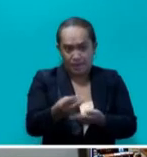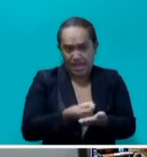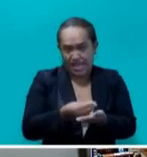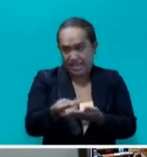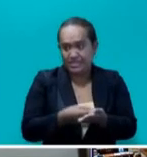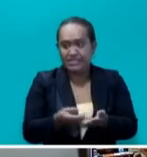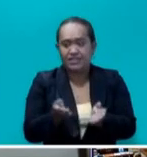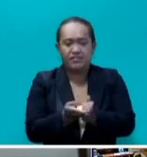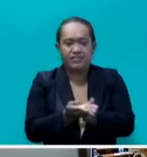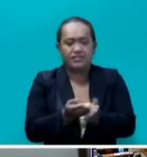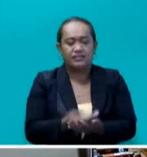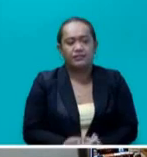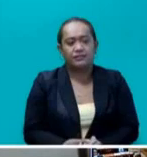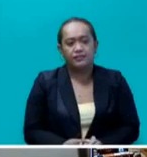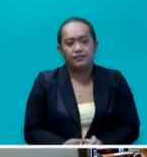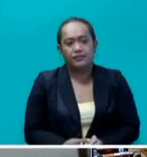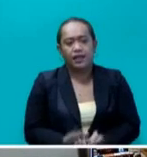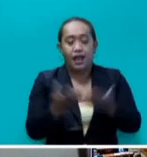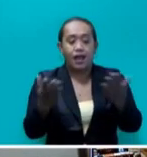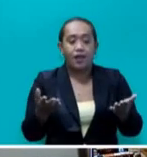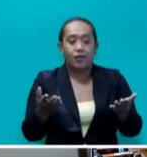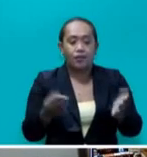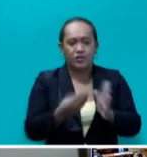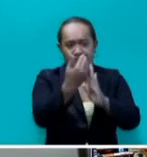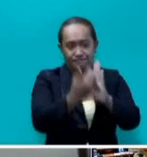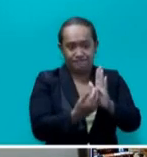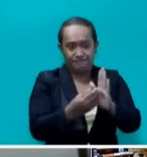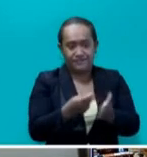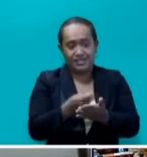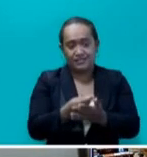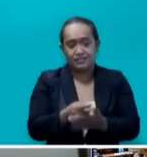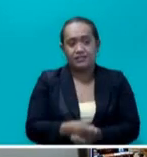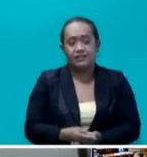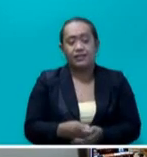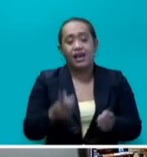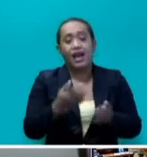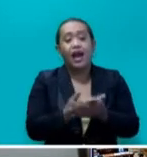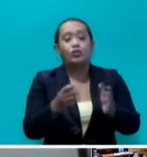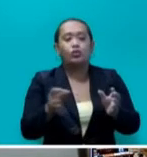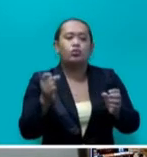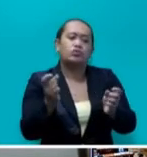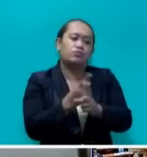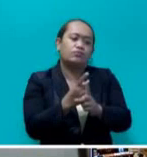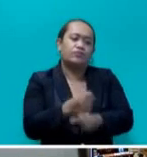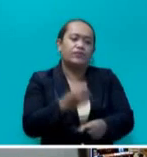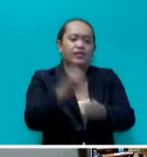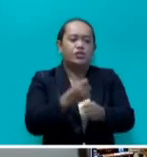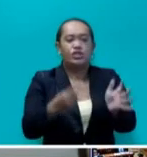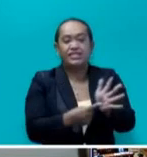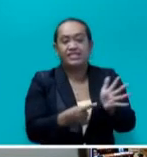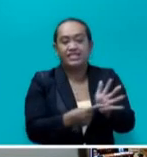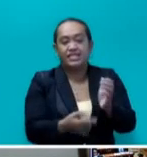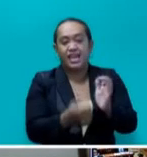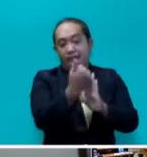sir, the Gambling Turnover Tax Budget Amendment Bill 2021 seeks to amend the GTT Act to prescribe the rate